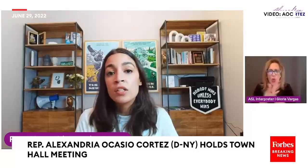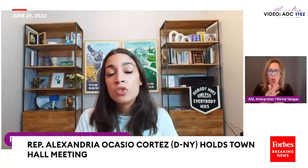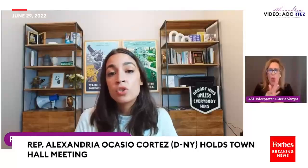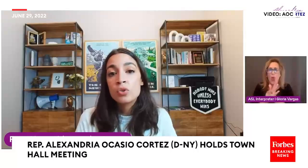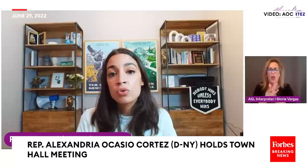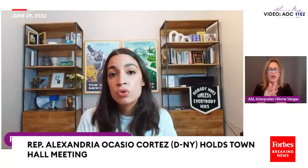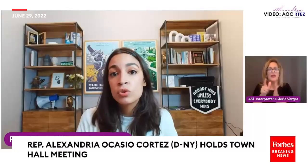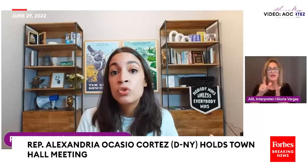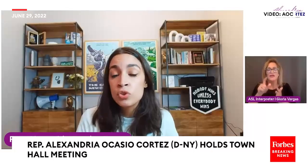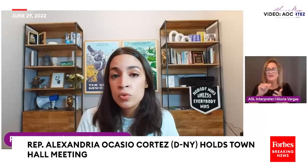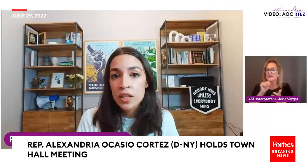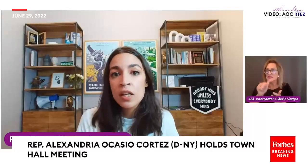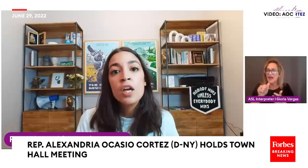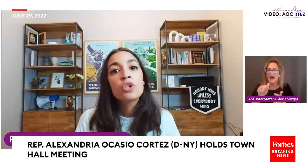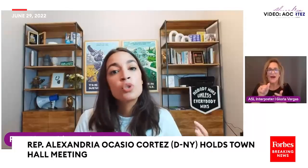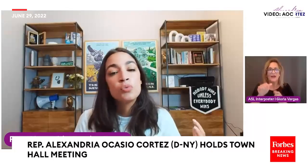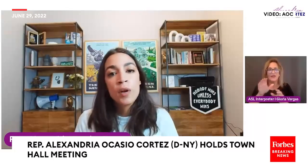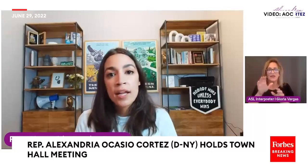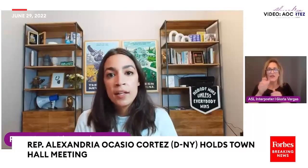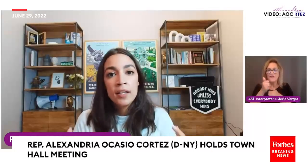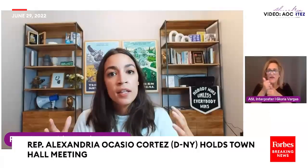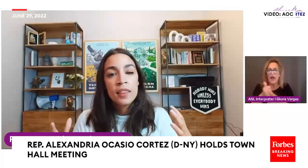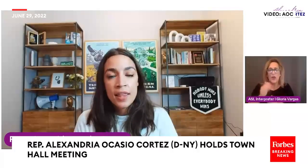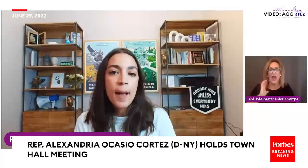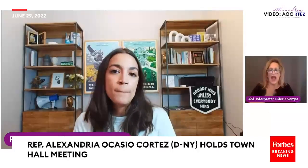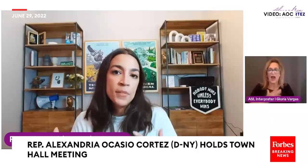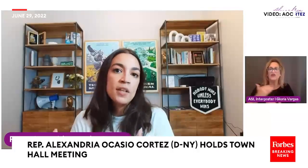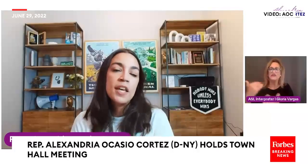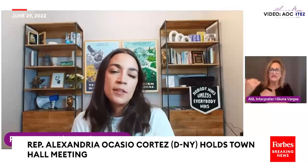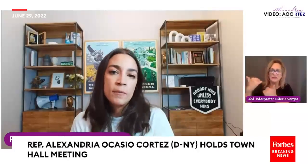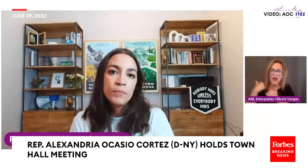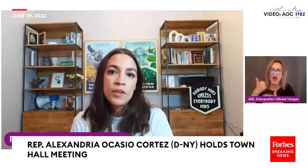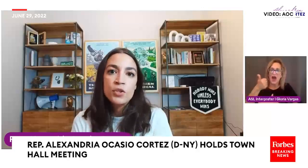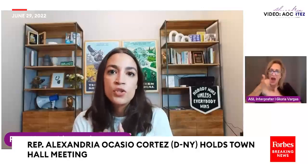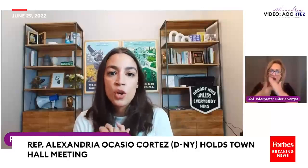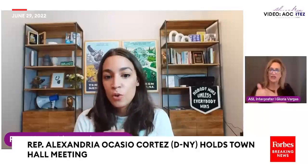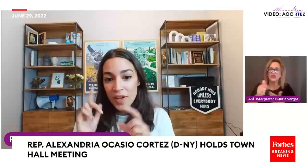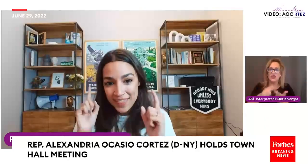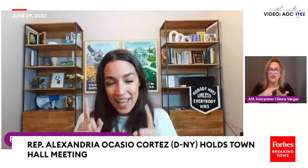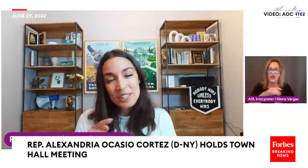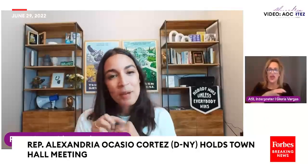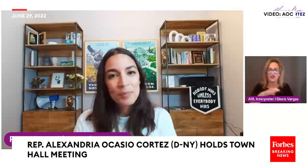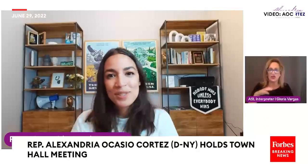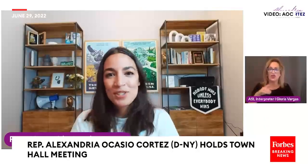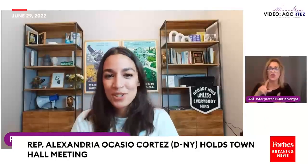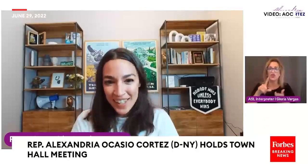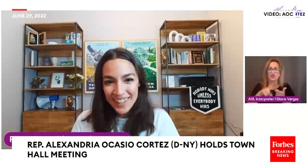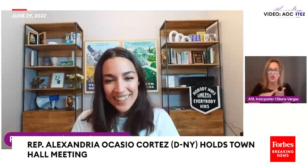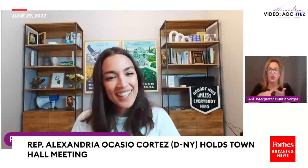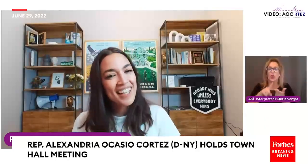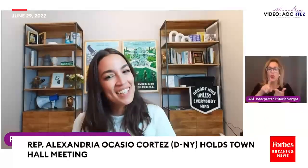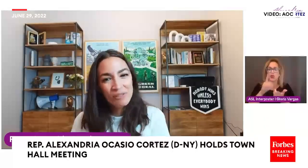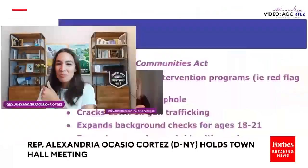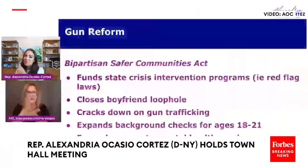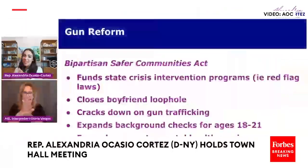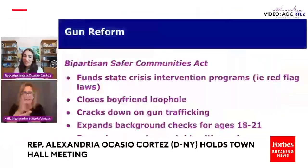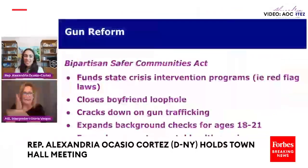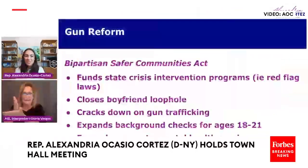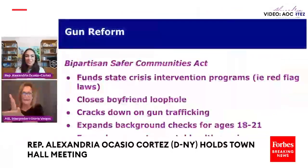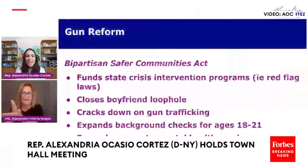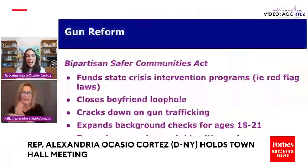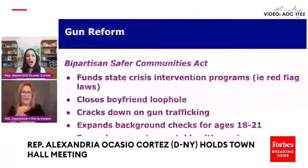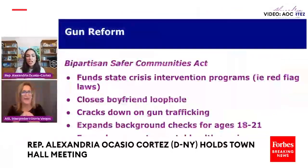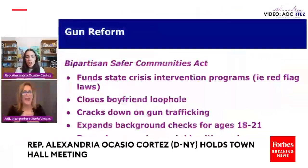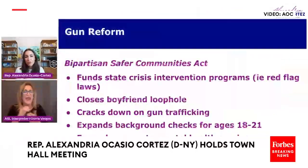our constitutional duty, to rein them in. So that's my position there. And then we'll move